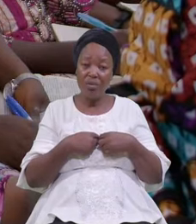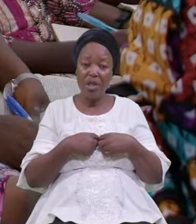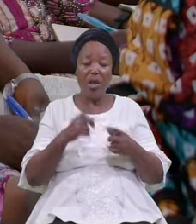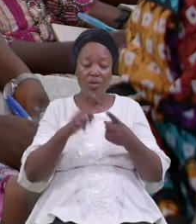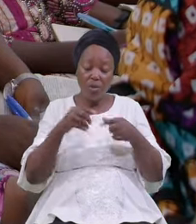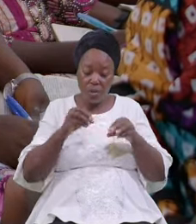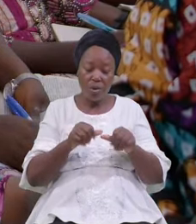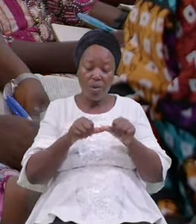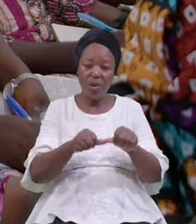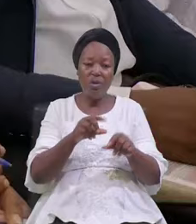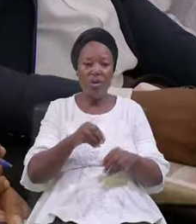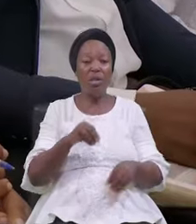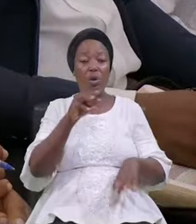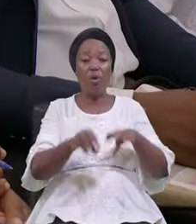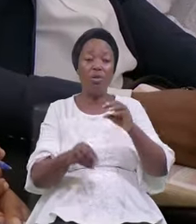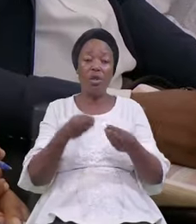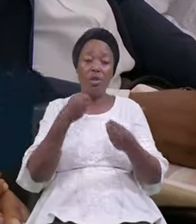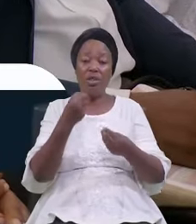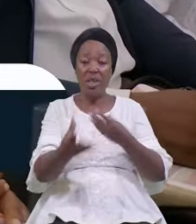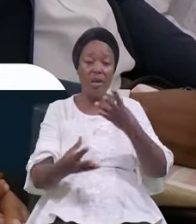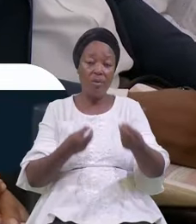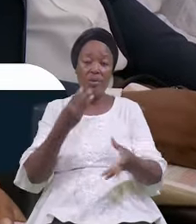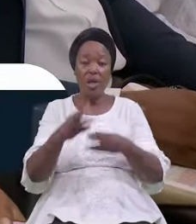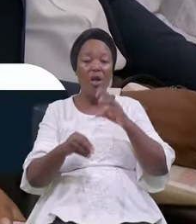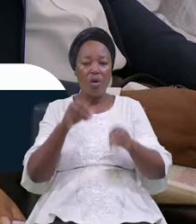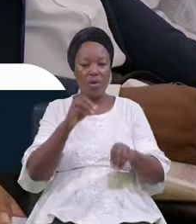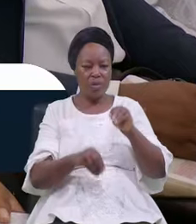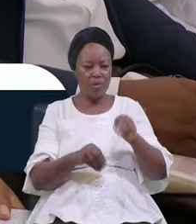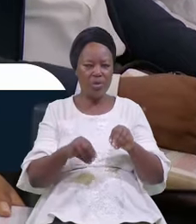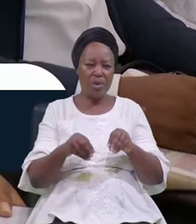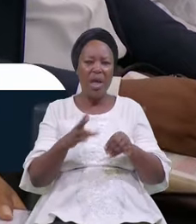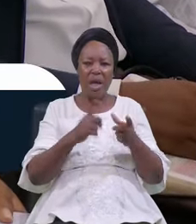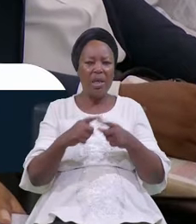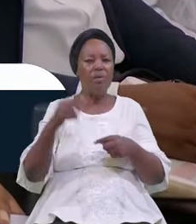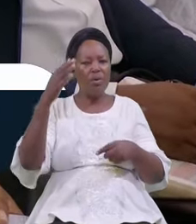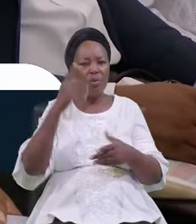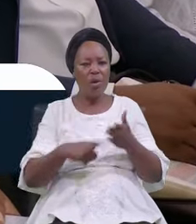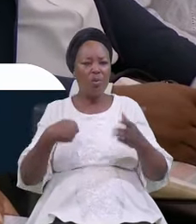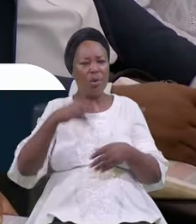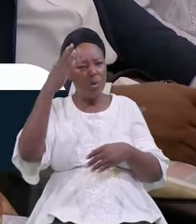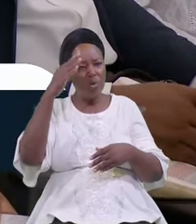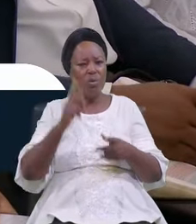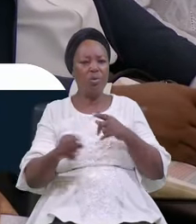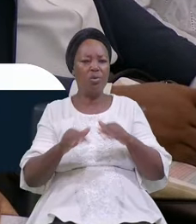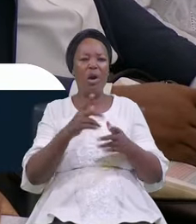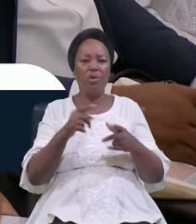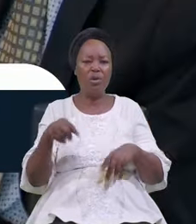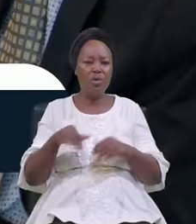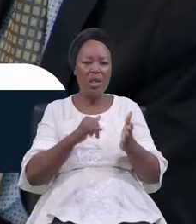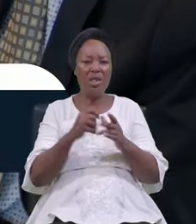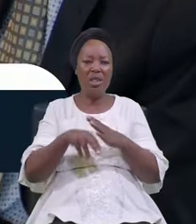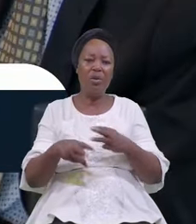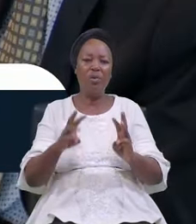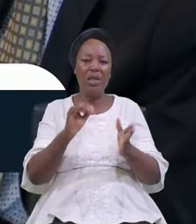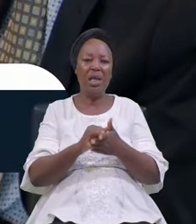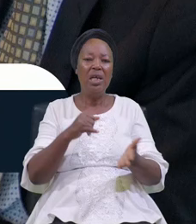our treasure, contribution of our expertise, what we know to do, and we do it the way it ought to be